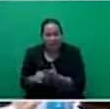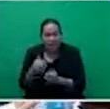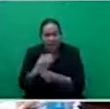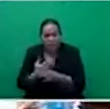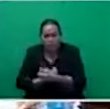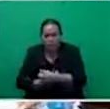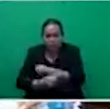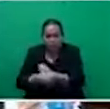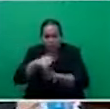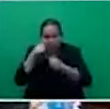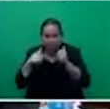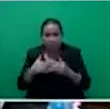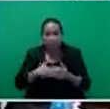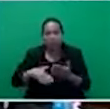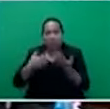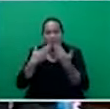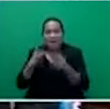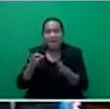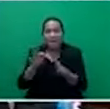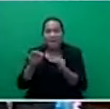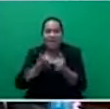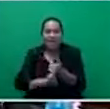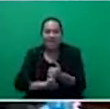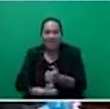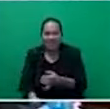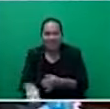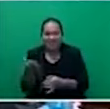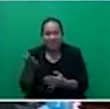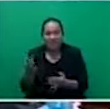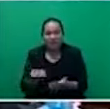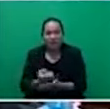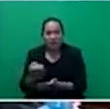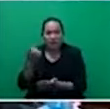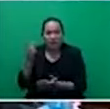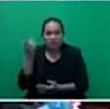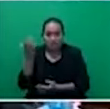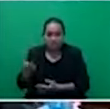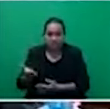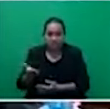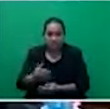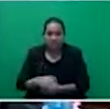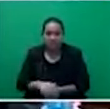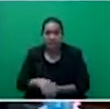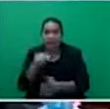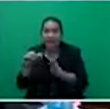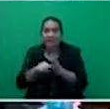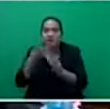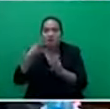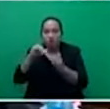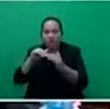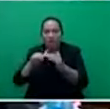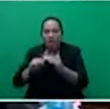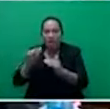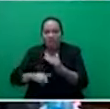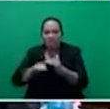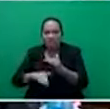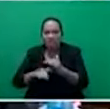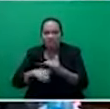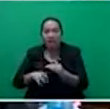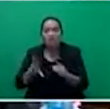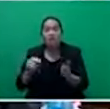Permanent Secretary for Economy, Siriganda, Mr. Speaker, sir, below the age of 40, from a good province,